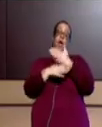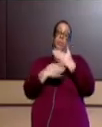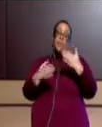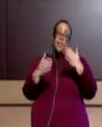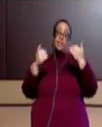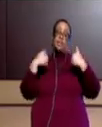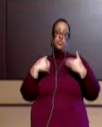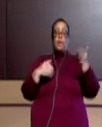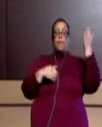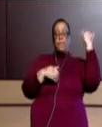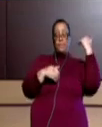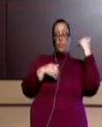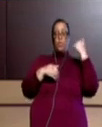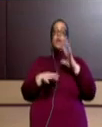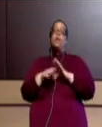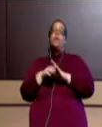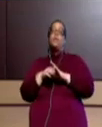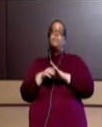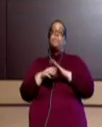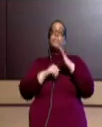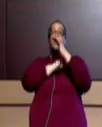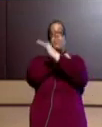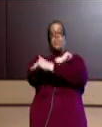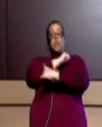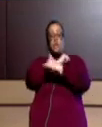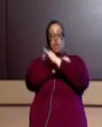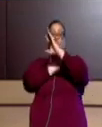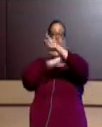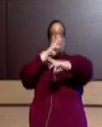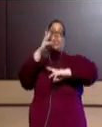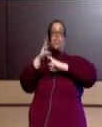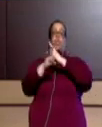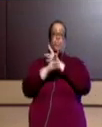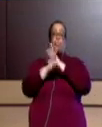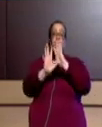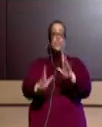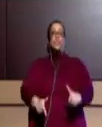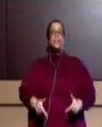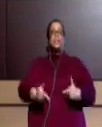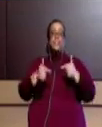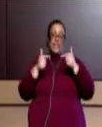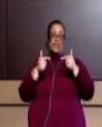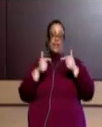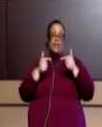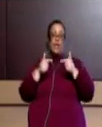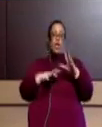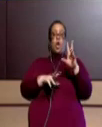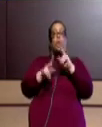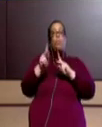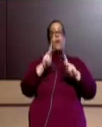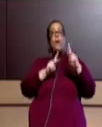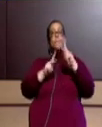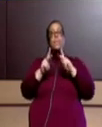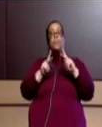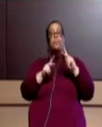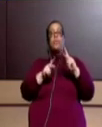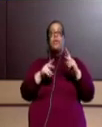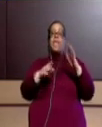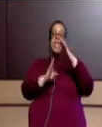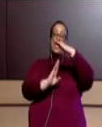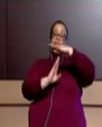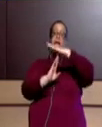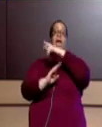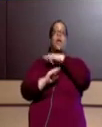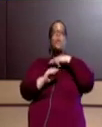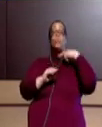are people, see, the country, the world, is actually living out what people in high-risk neighborhoods